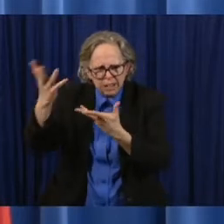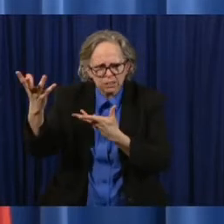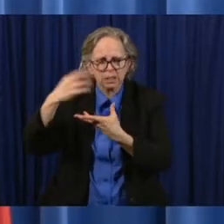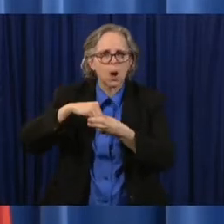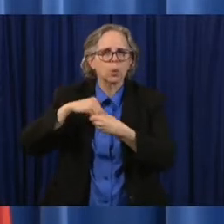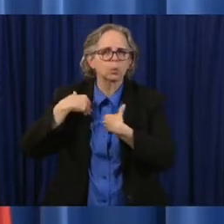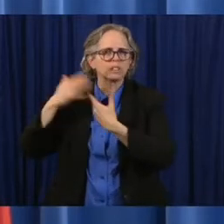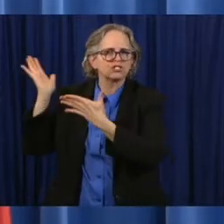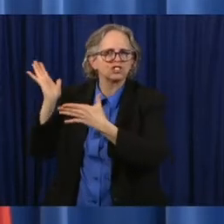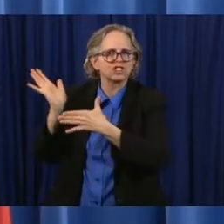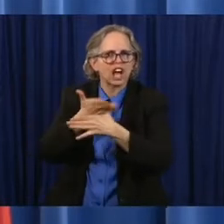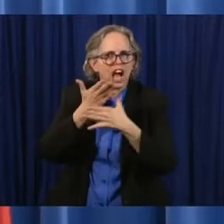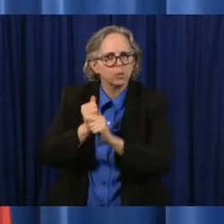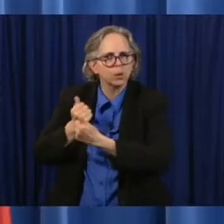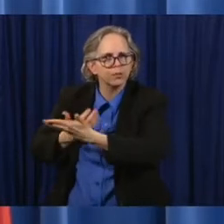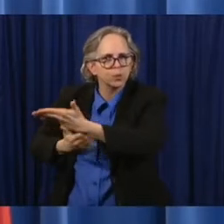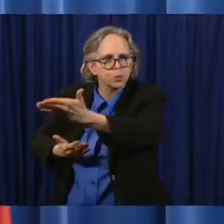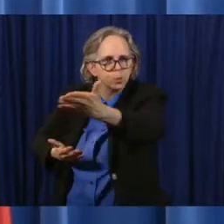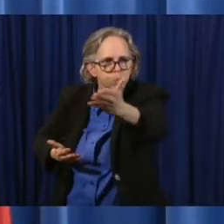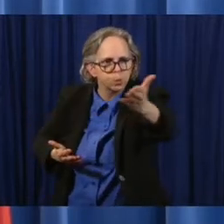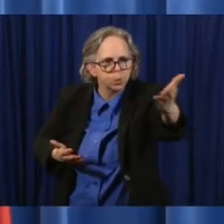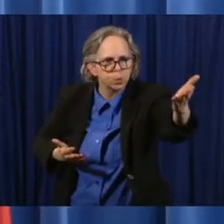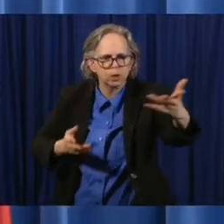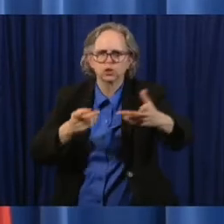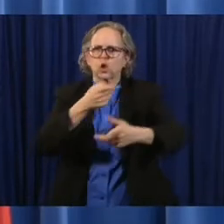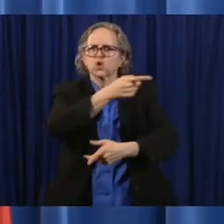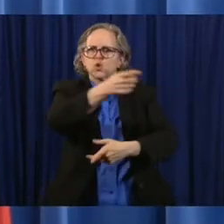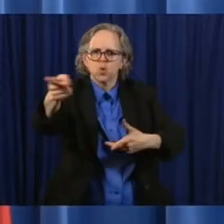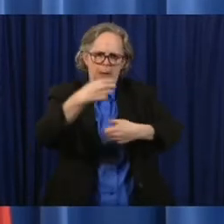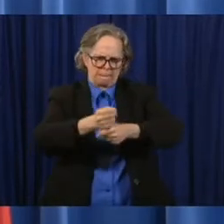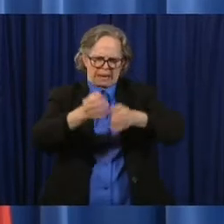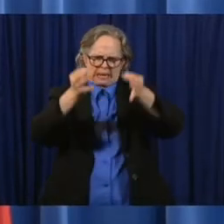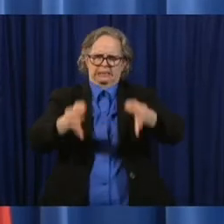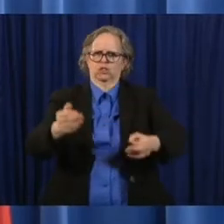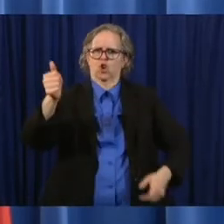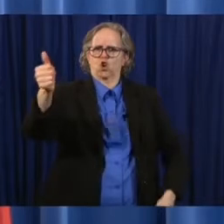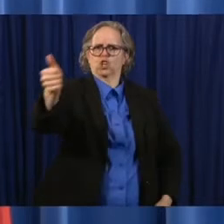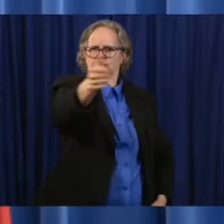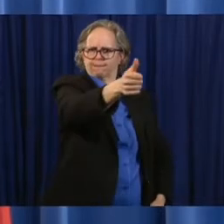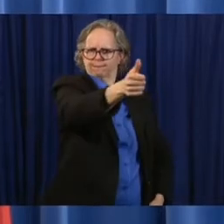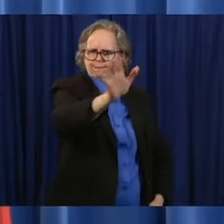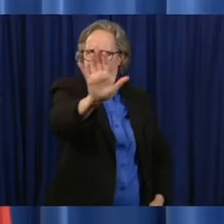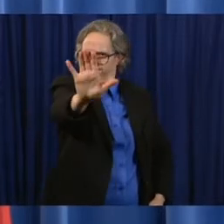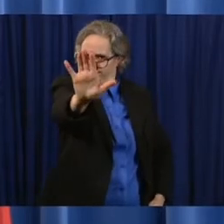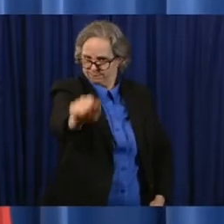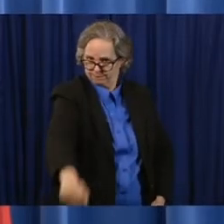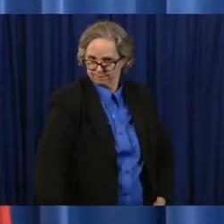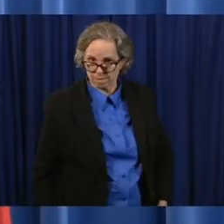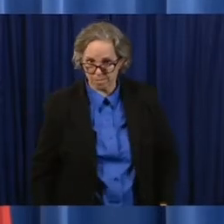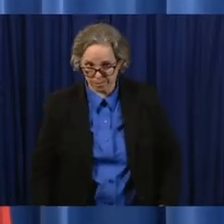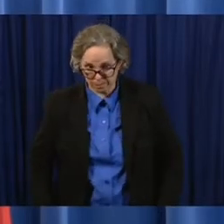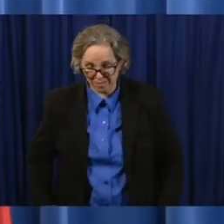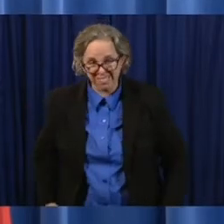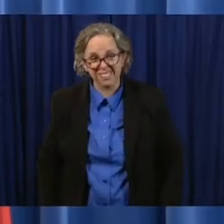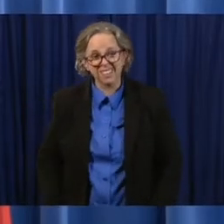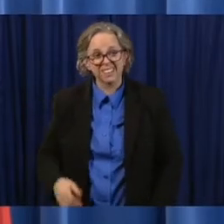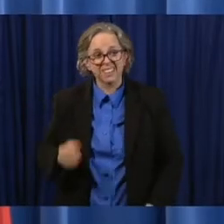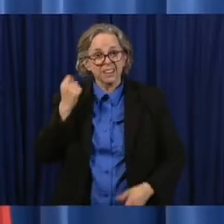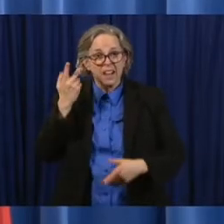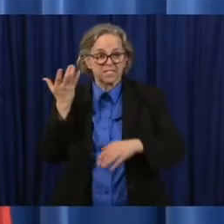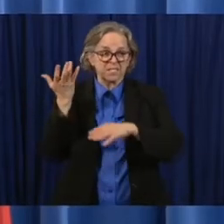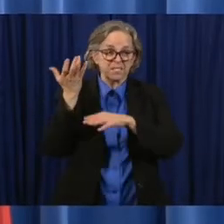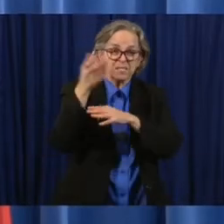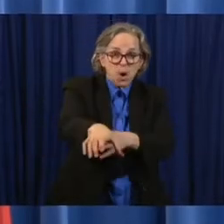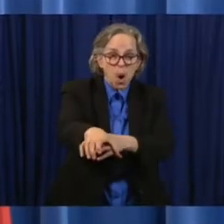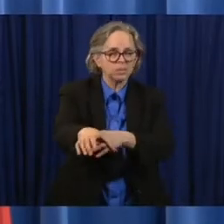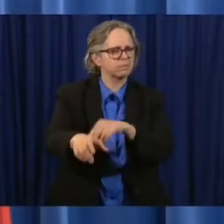situation. So no one would be compelled to do this, but it might give them some information that would allow